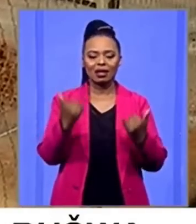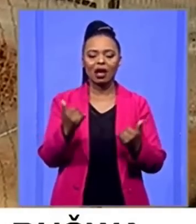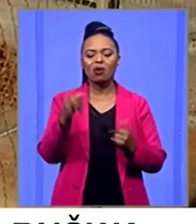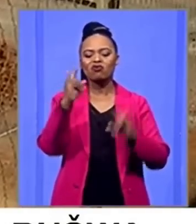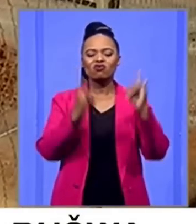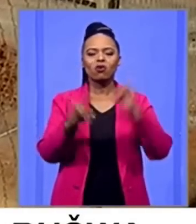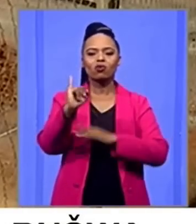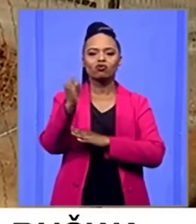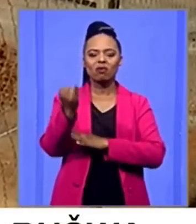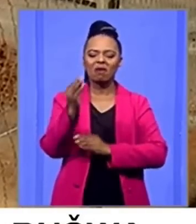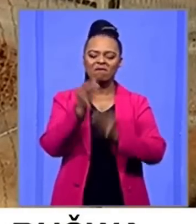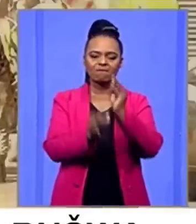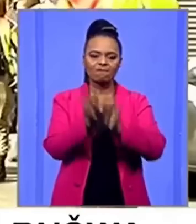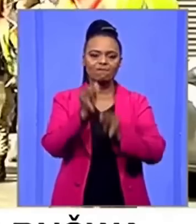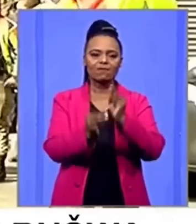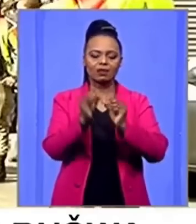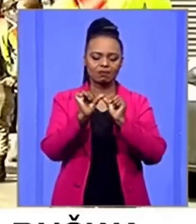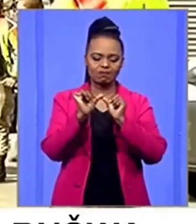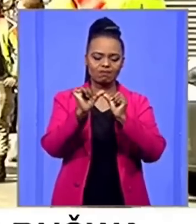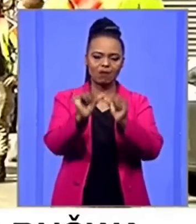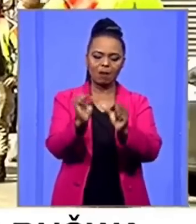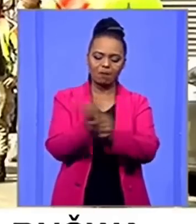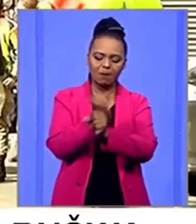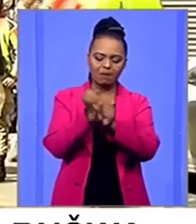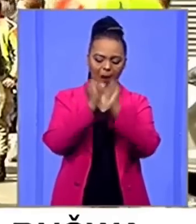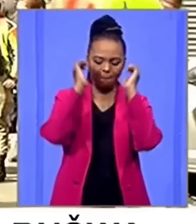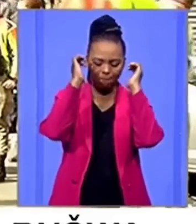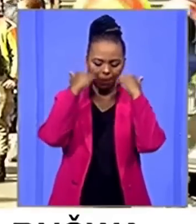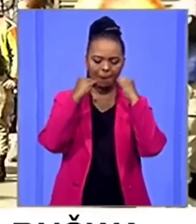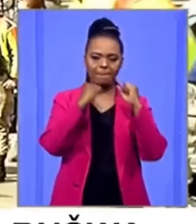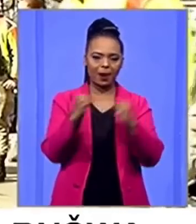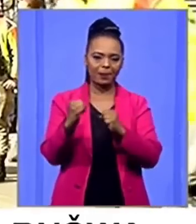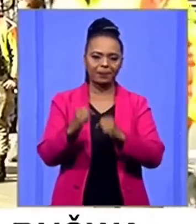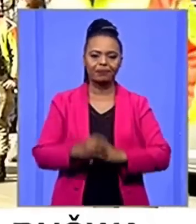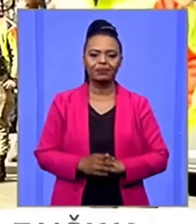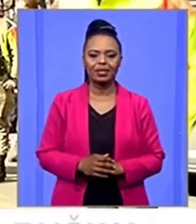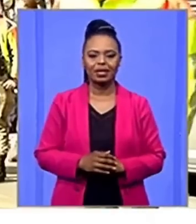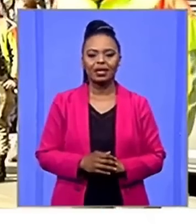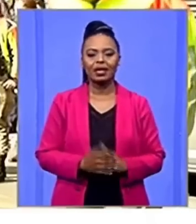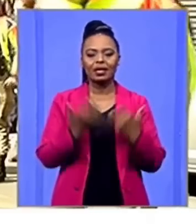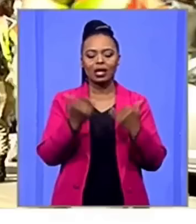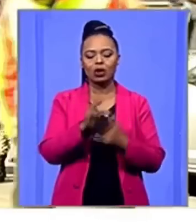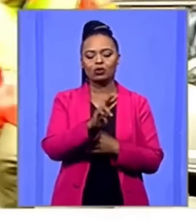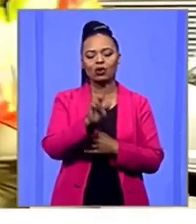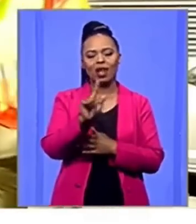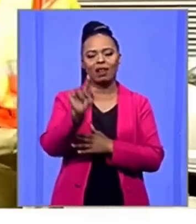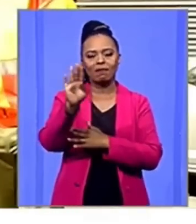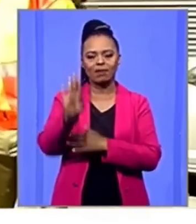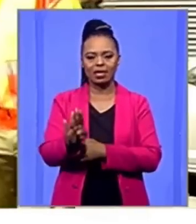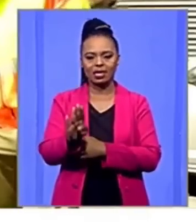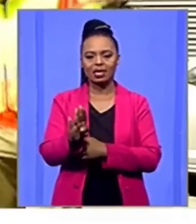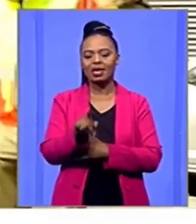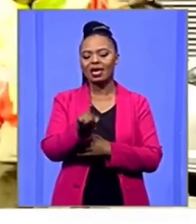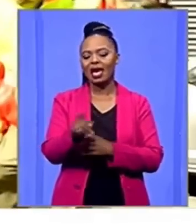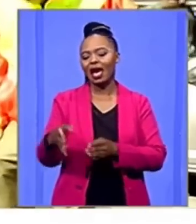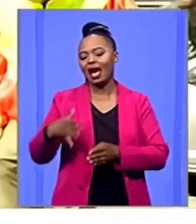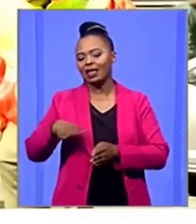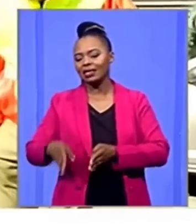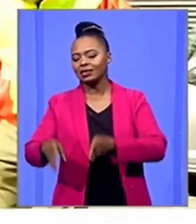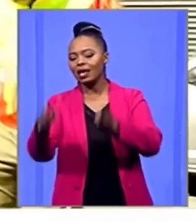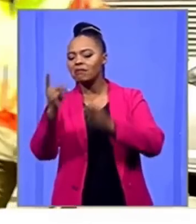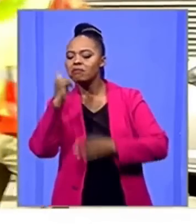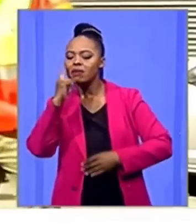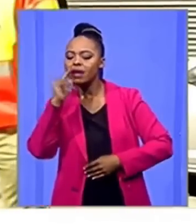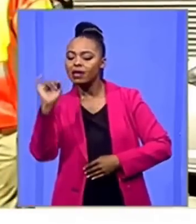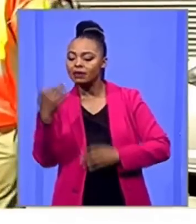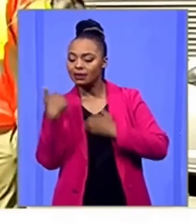ditirelo tseo. We might be using 2 TLBs on the right-hand side, on the side that did not collapse. We want to get that clearance in, have our